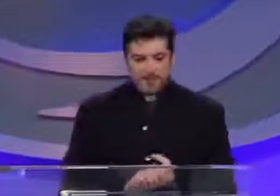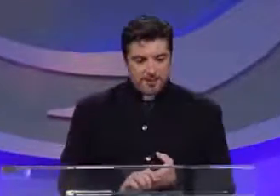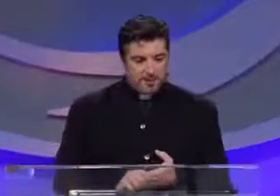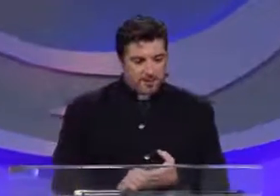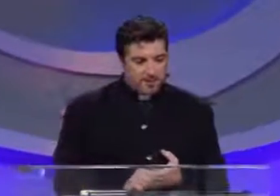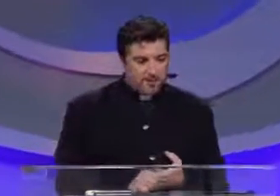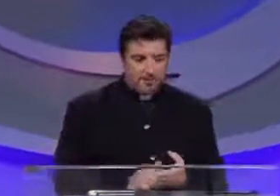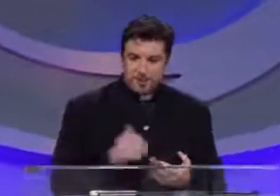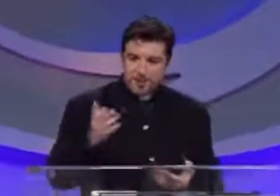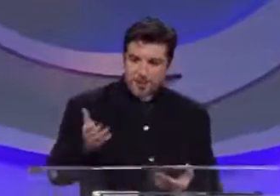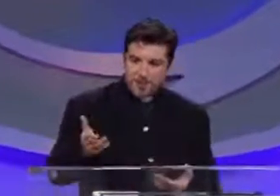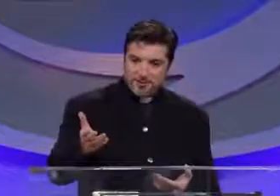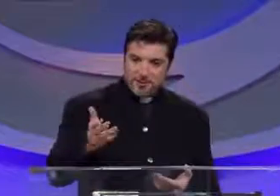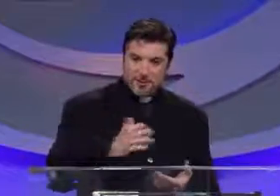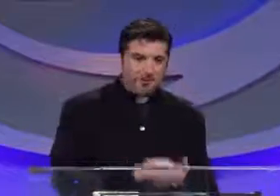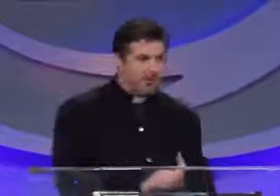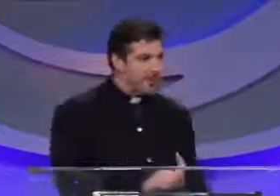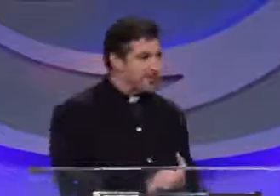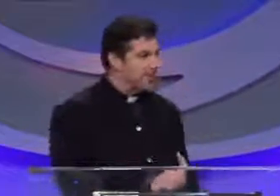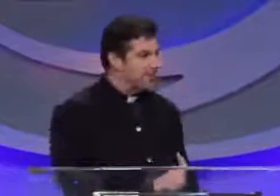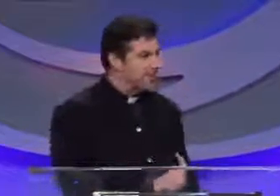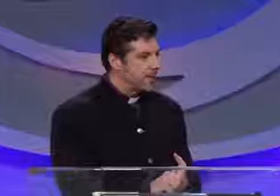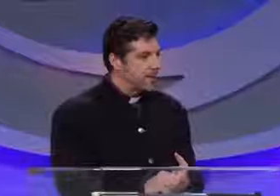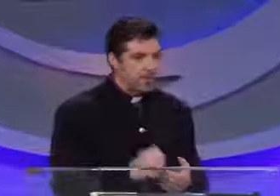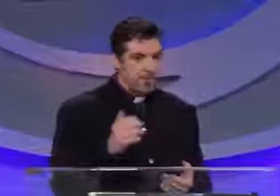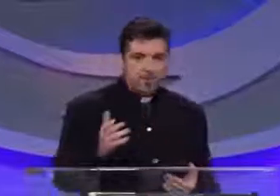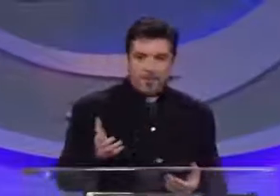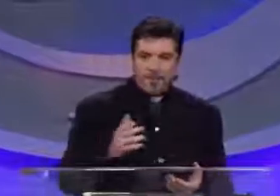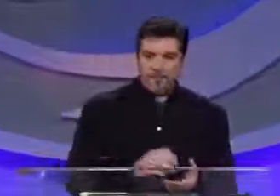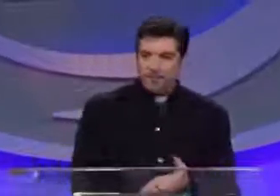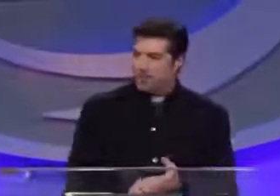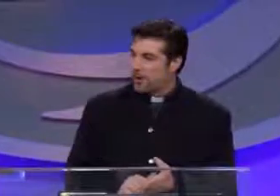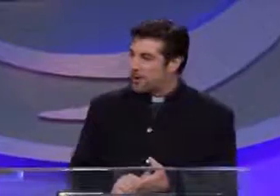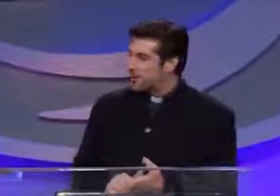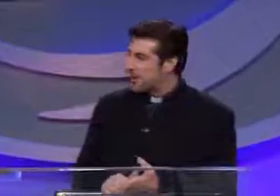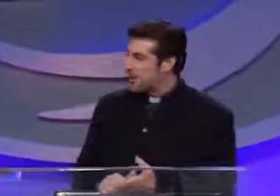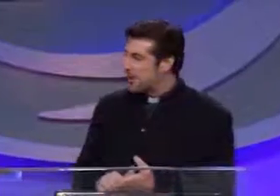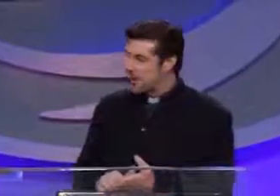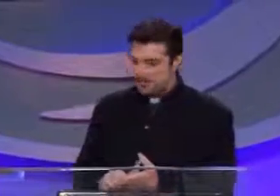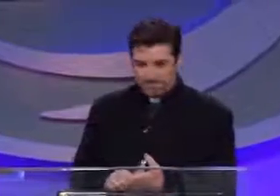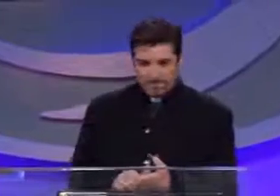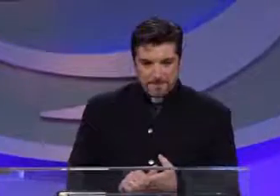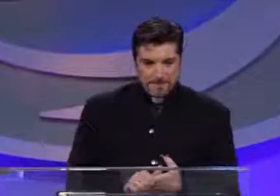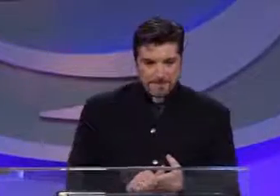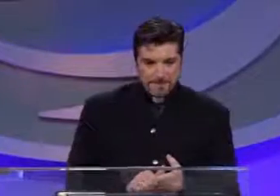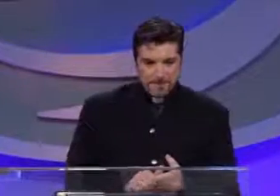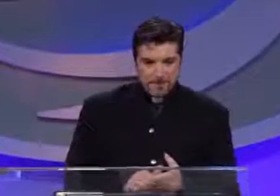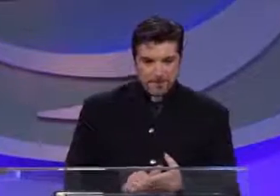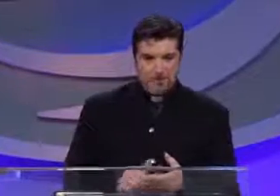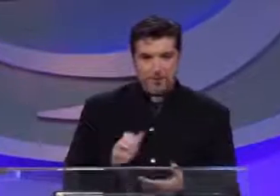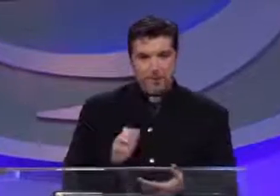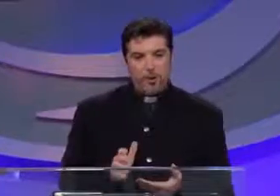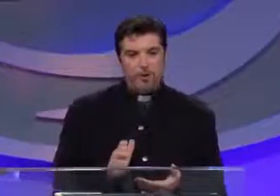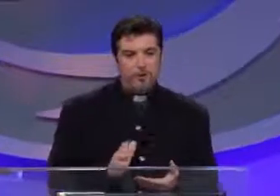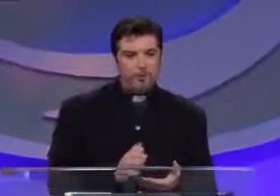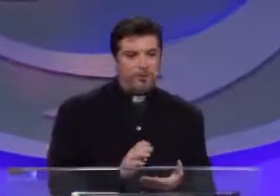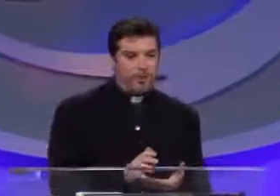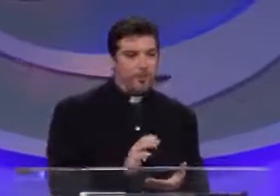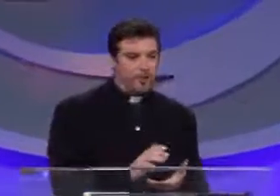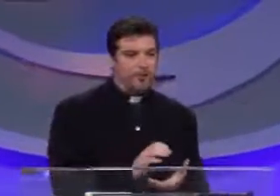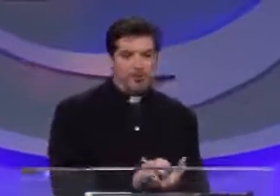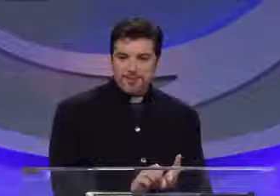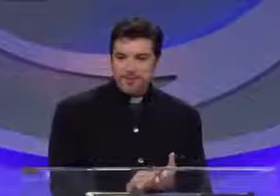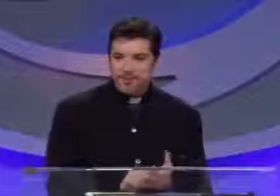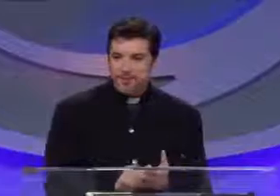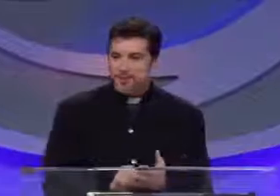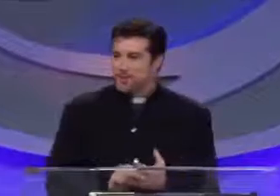experiences. We'd been raised in the word of faith. We'd worked for Kenneth and Gloria in South Africa. But the call that